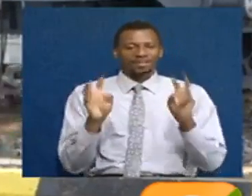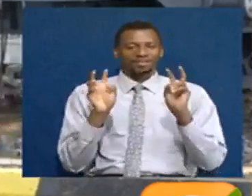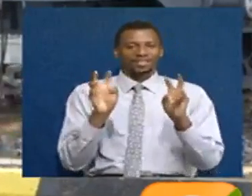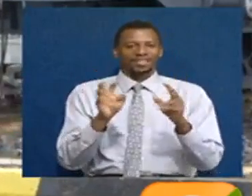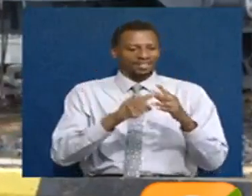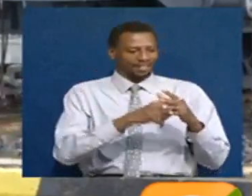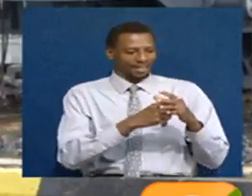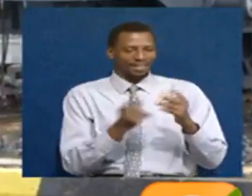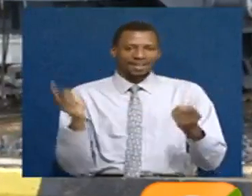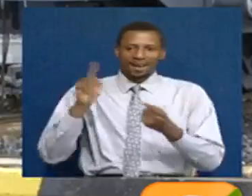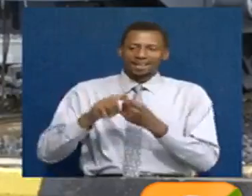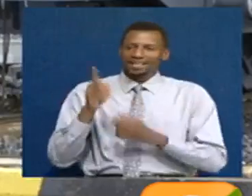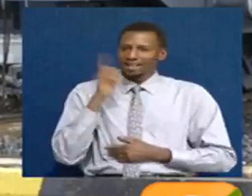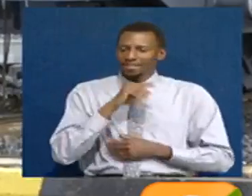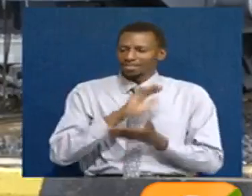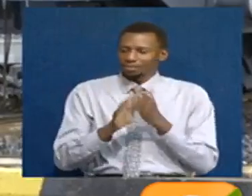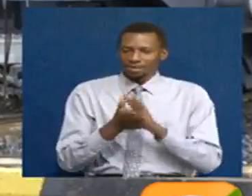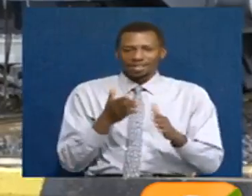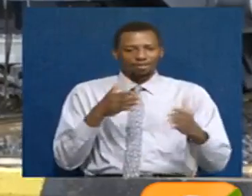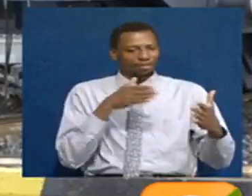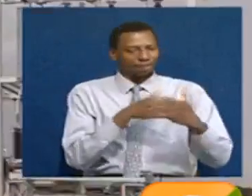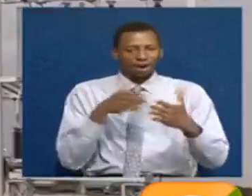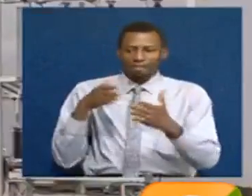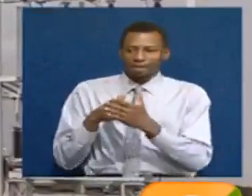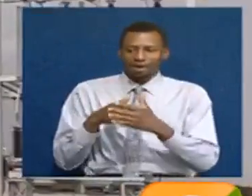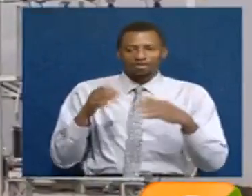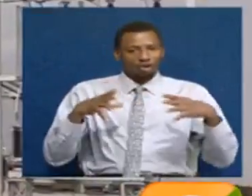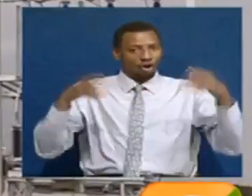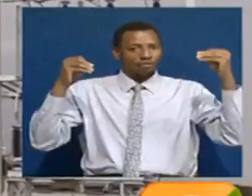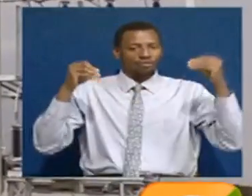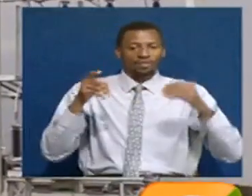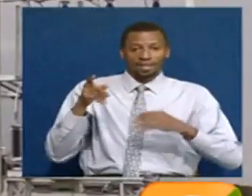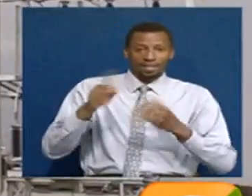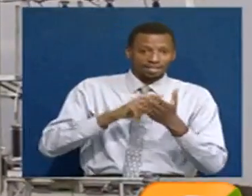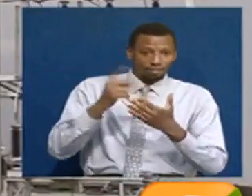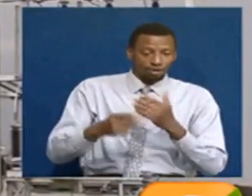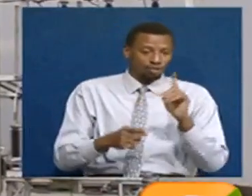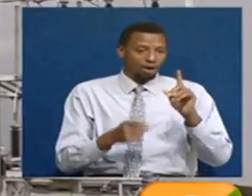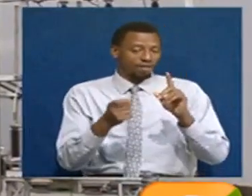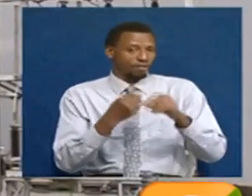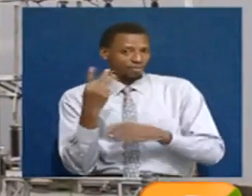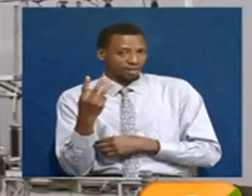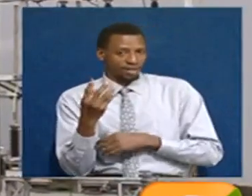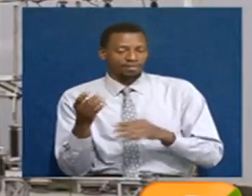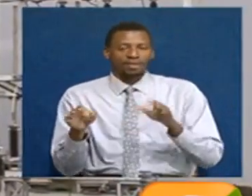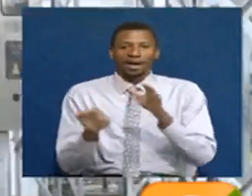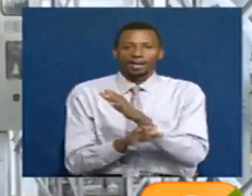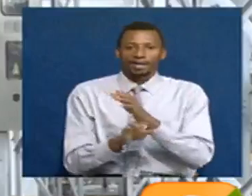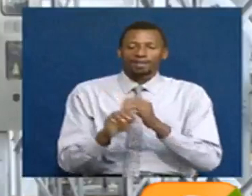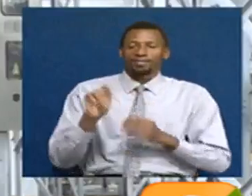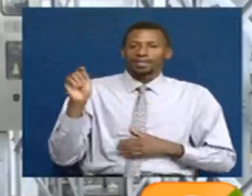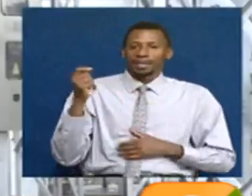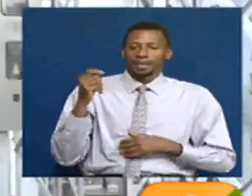to finish without an interruption from a blackout. This project is one of three under the Kenya Power Transmission